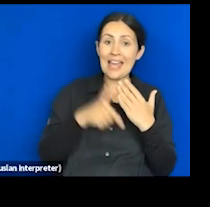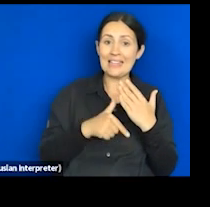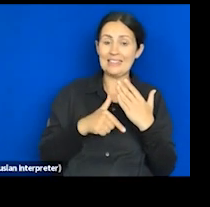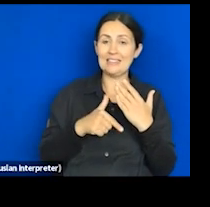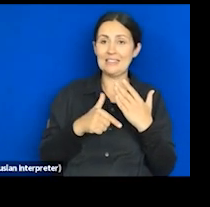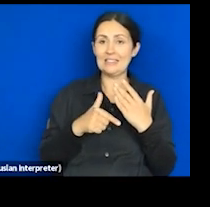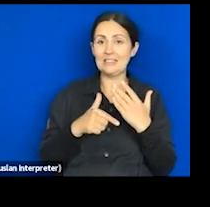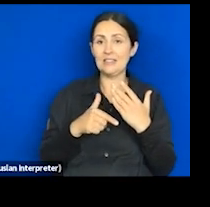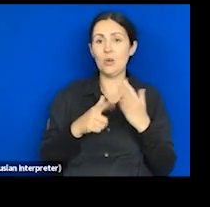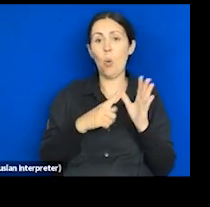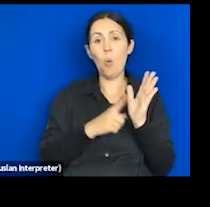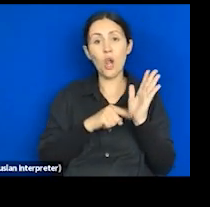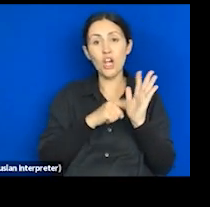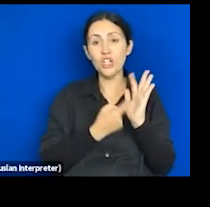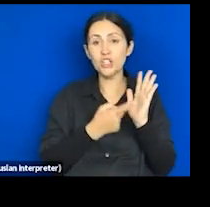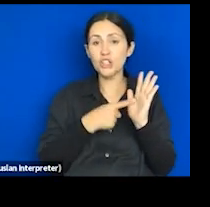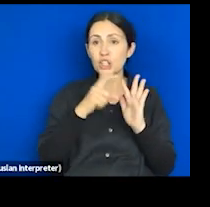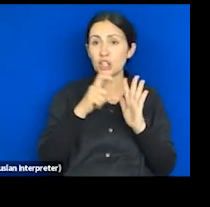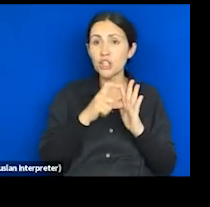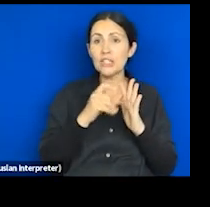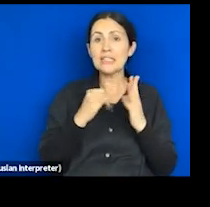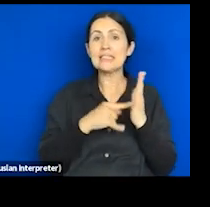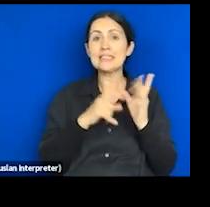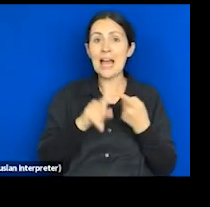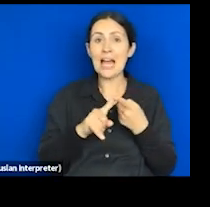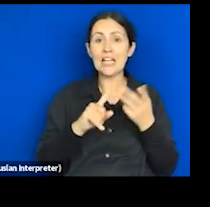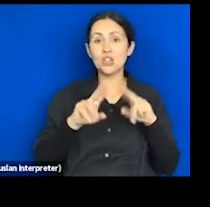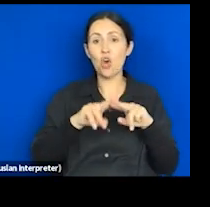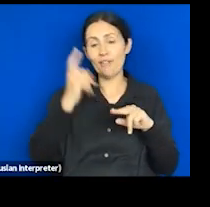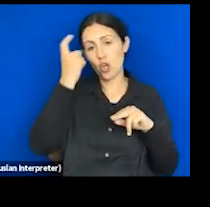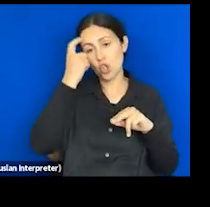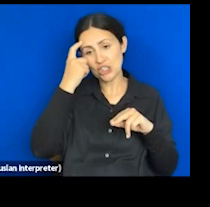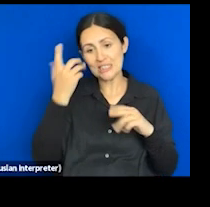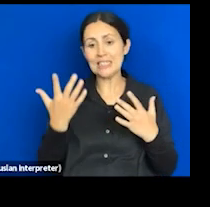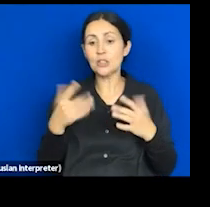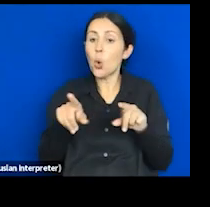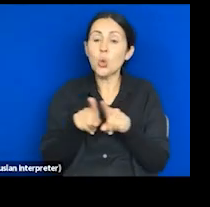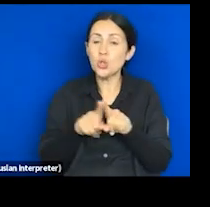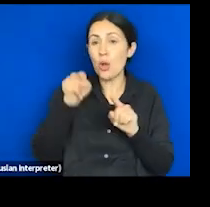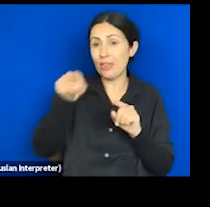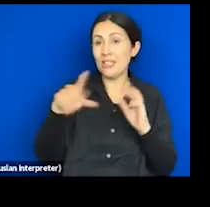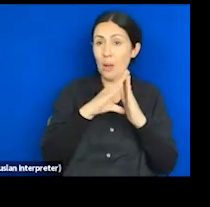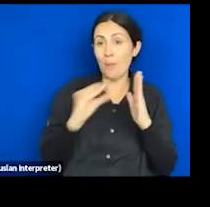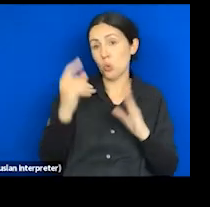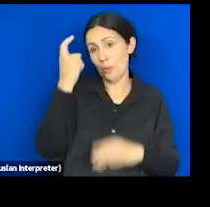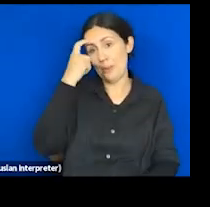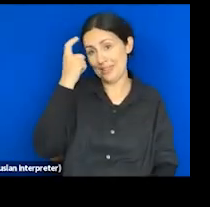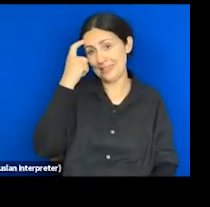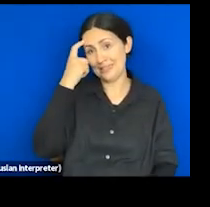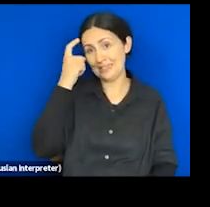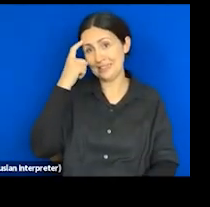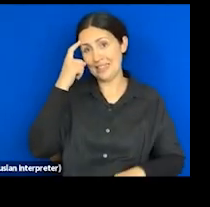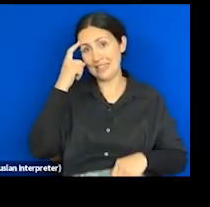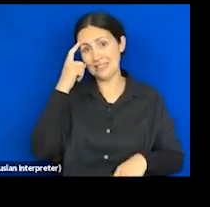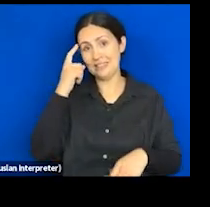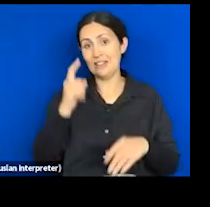of consciousness with DMT. It also makes sense as a model in relation to a number of different